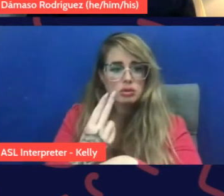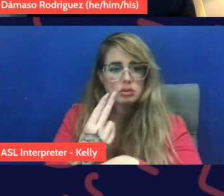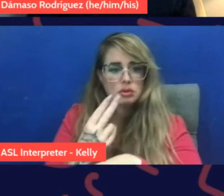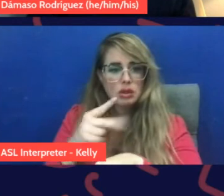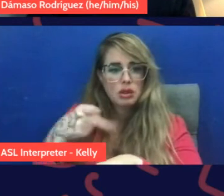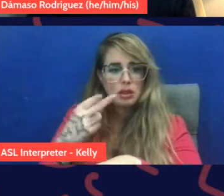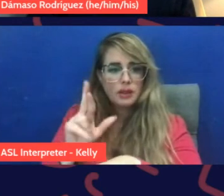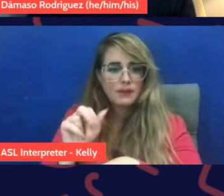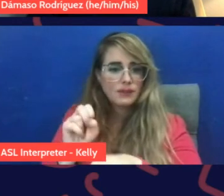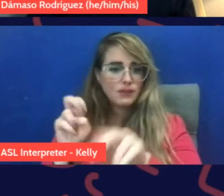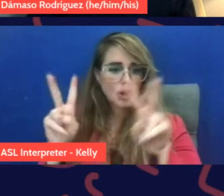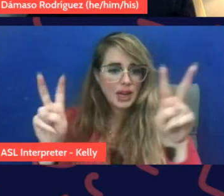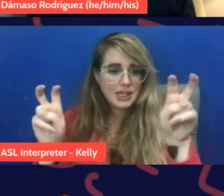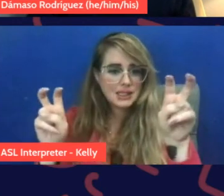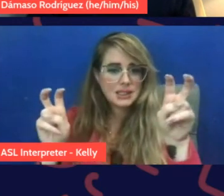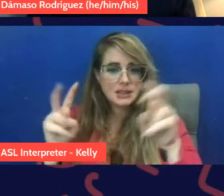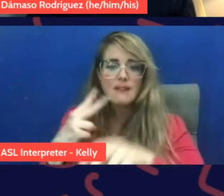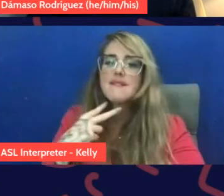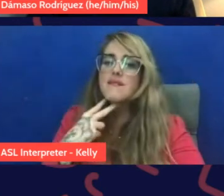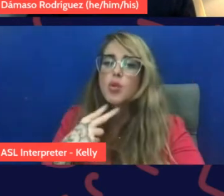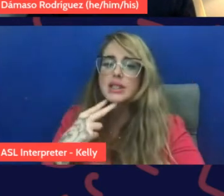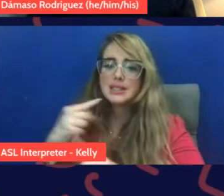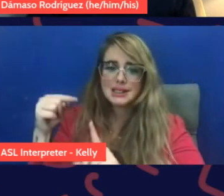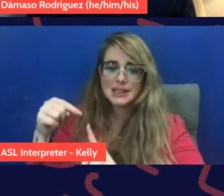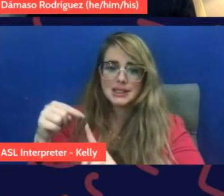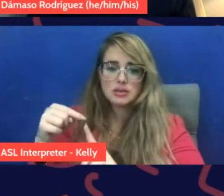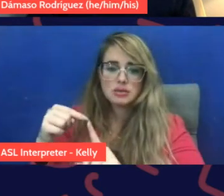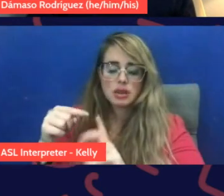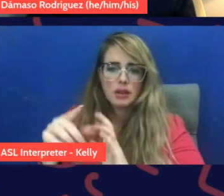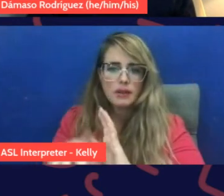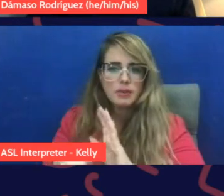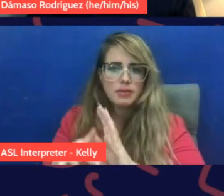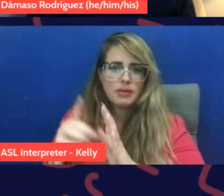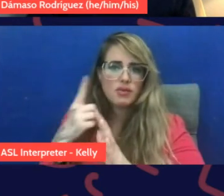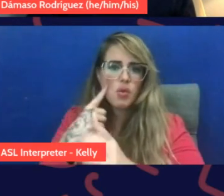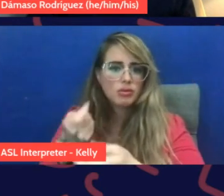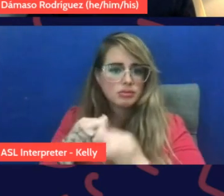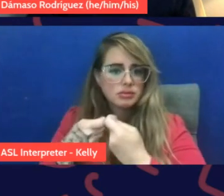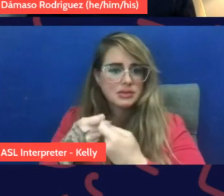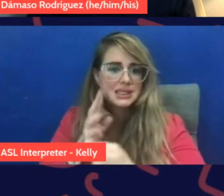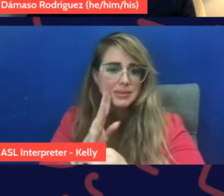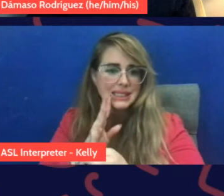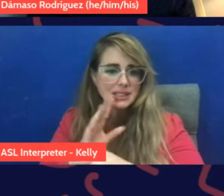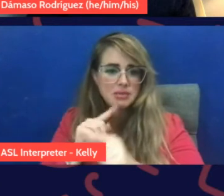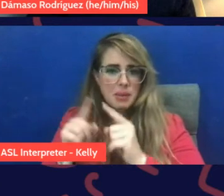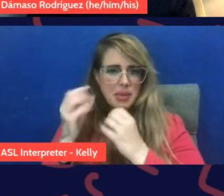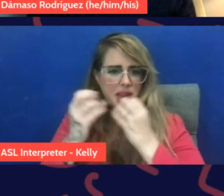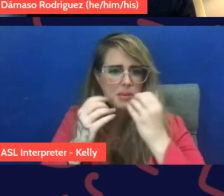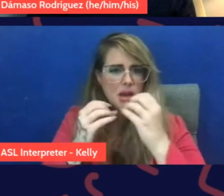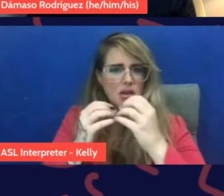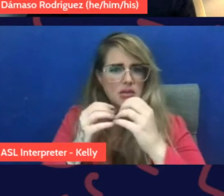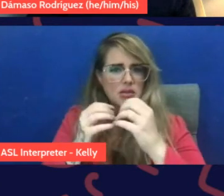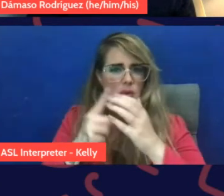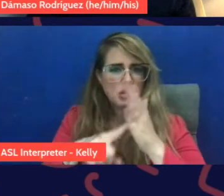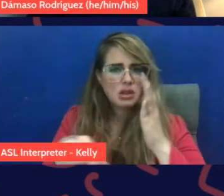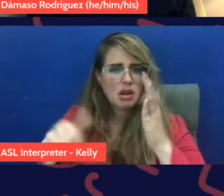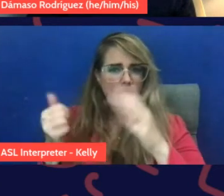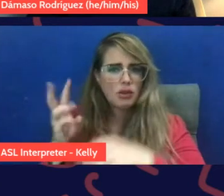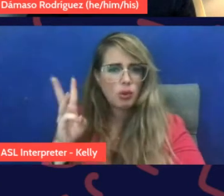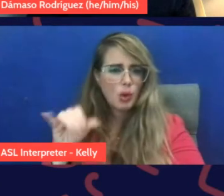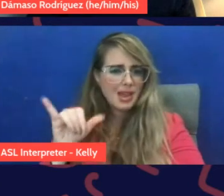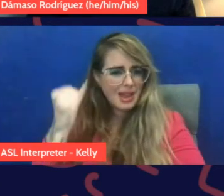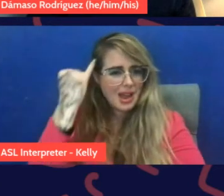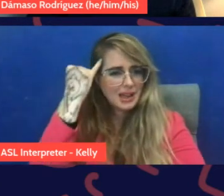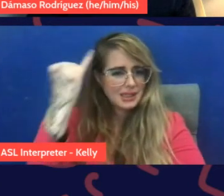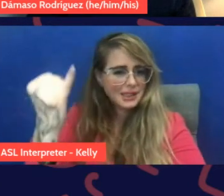voice to really specificate locating like speaking. But I'm thinking about like other ways that like that idea of